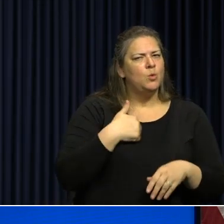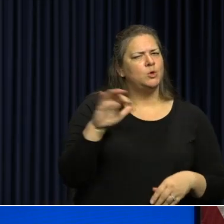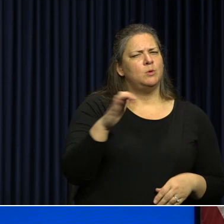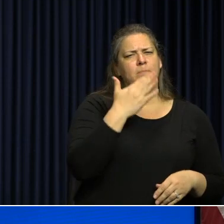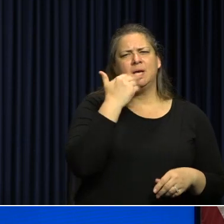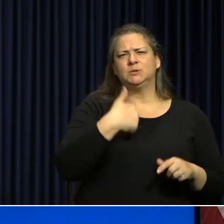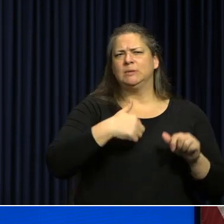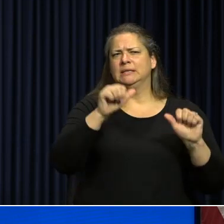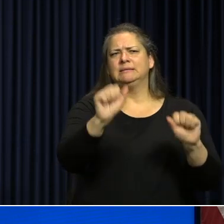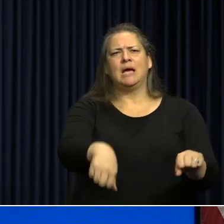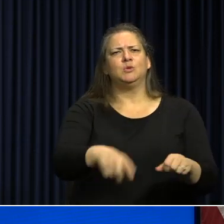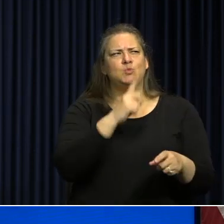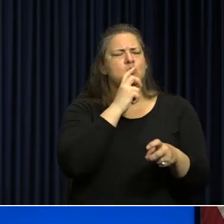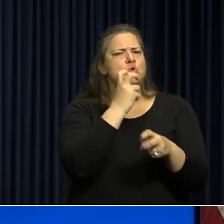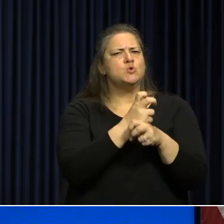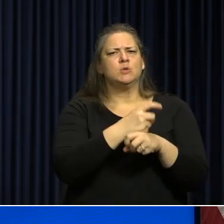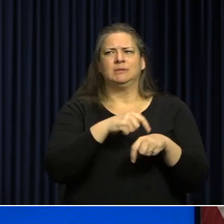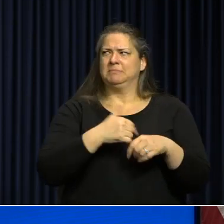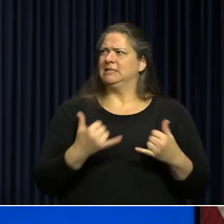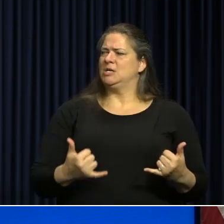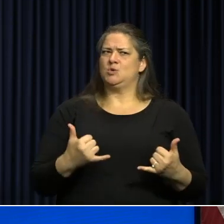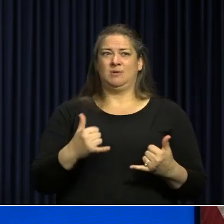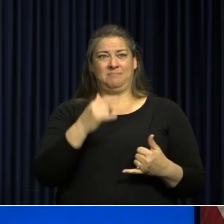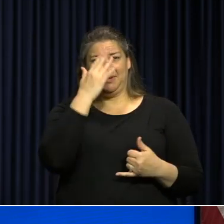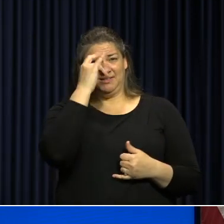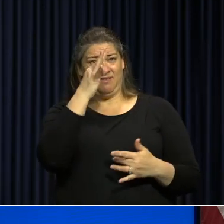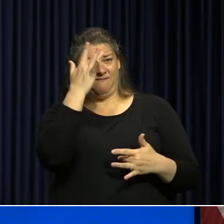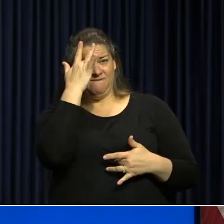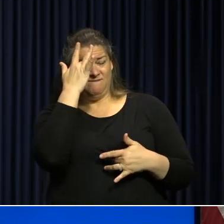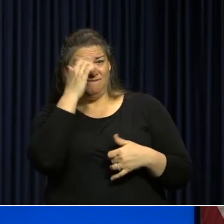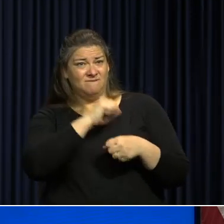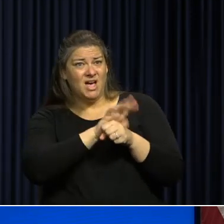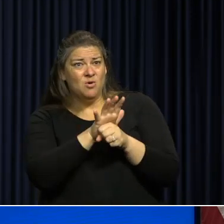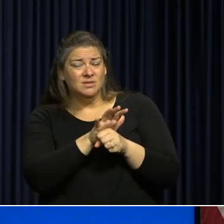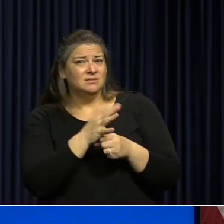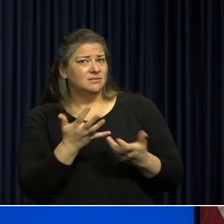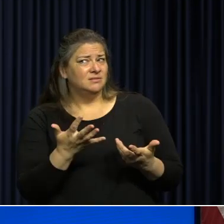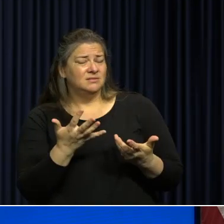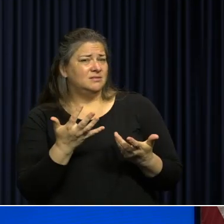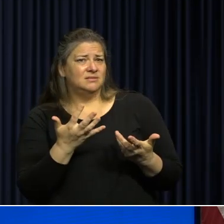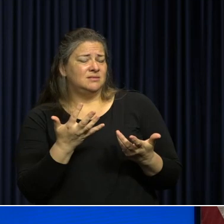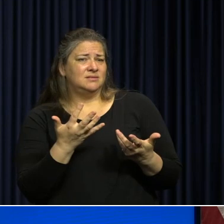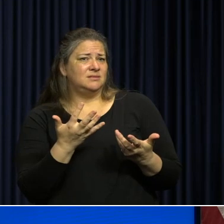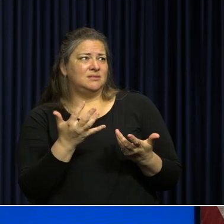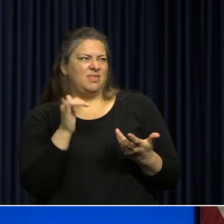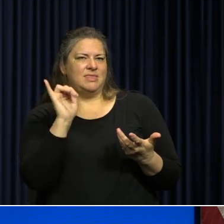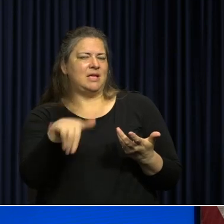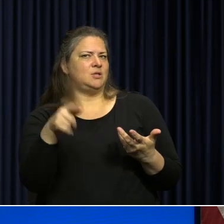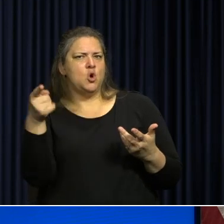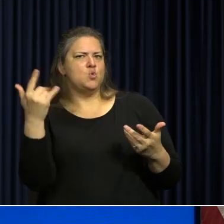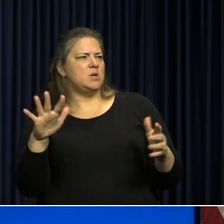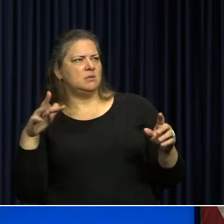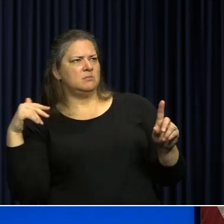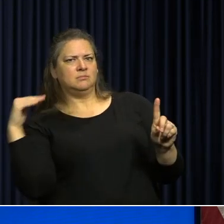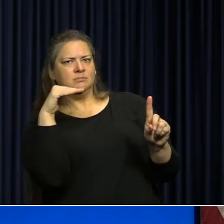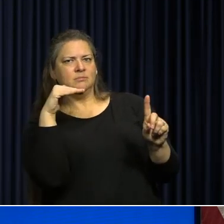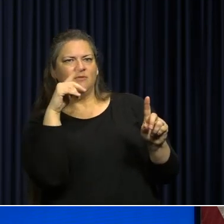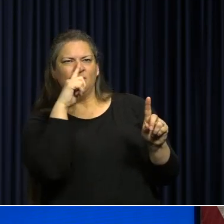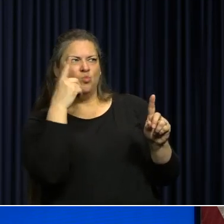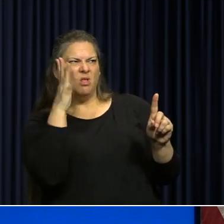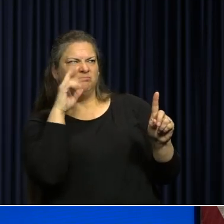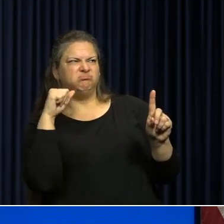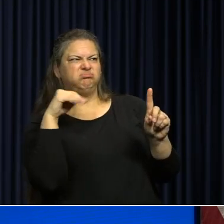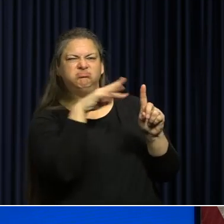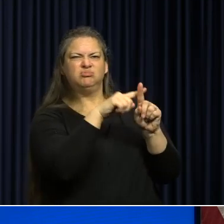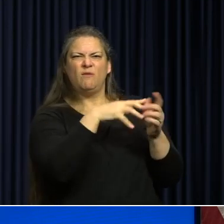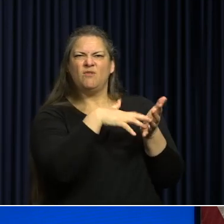we can in a very difficult circumstance with a virus that comes for those that are already vulnerable.